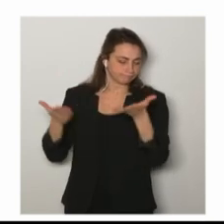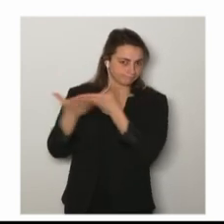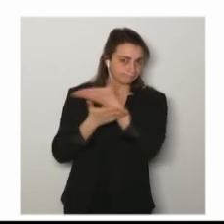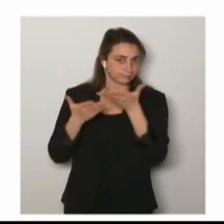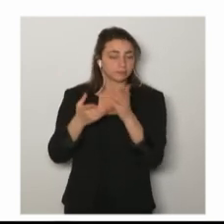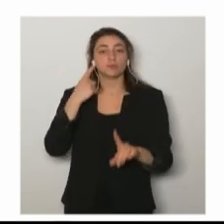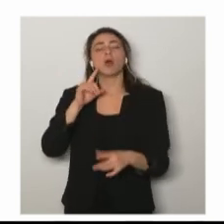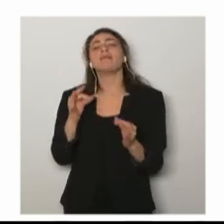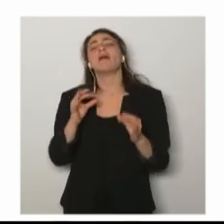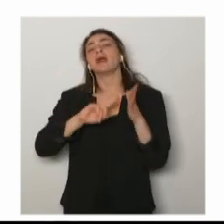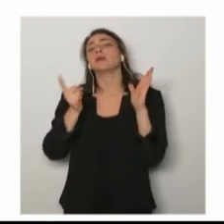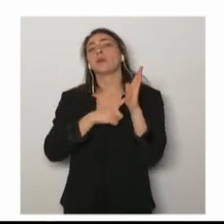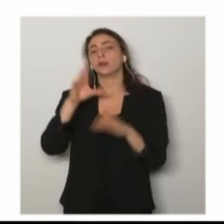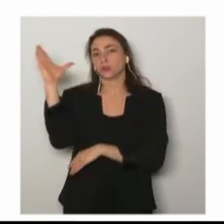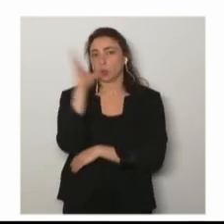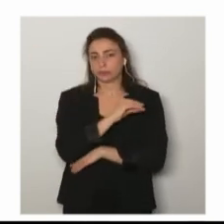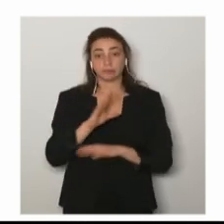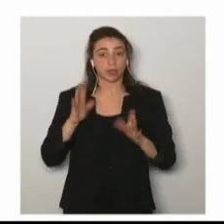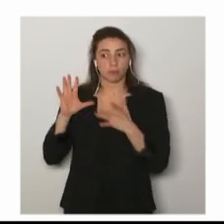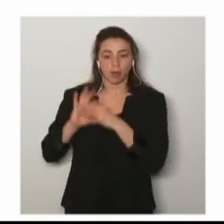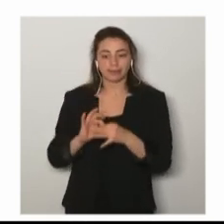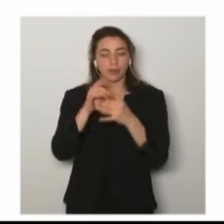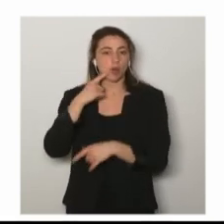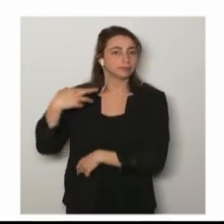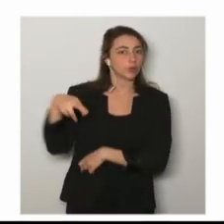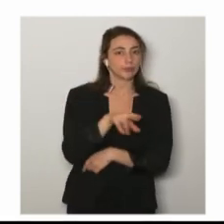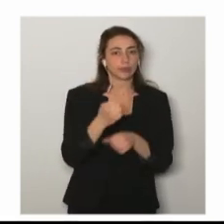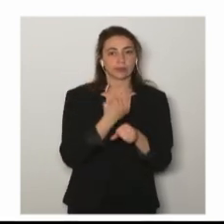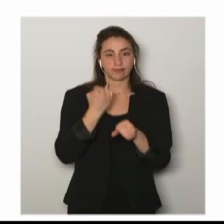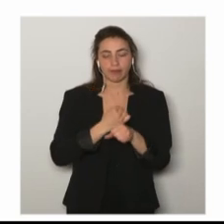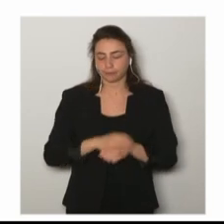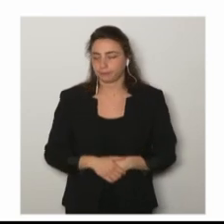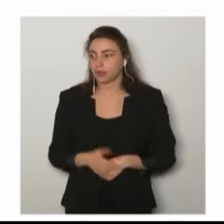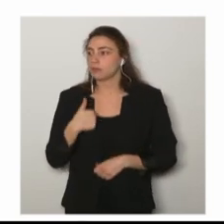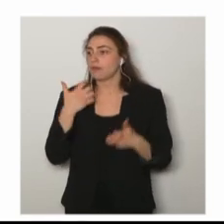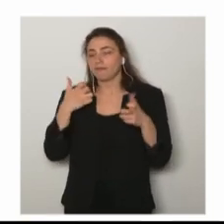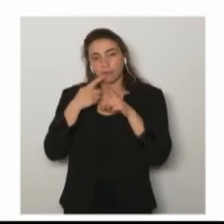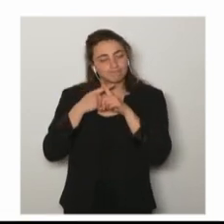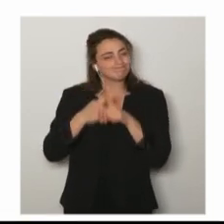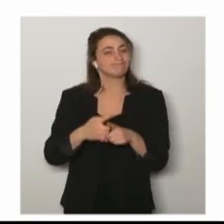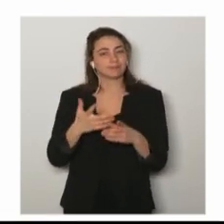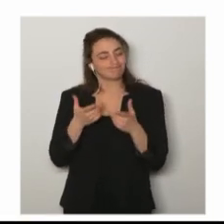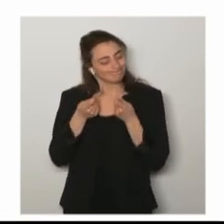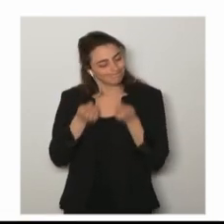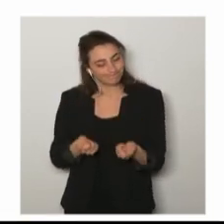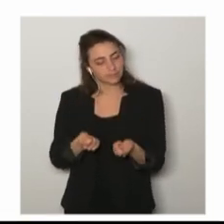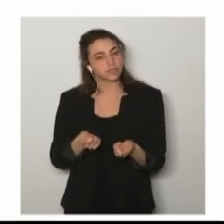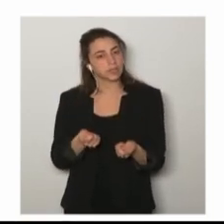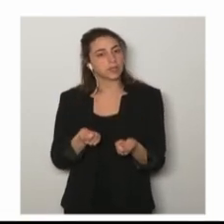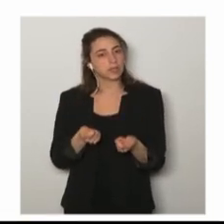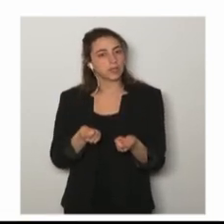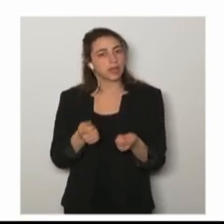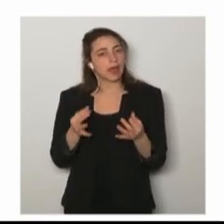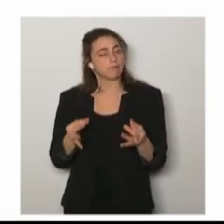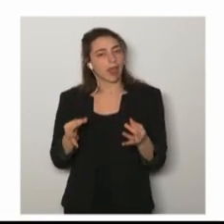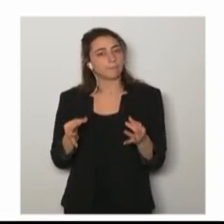linked. And I would really like to emphasize that it's about, it's very